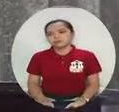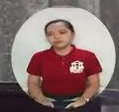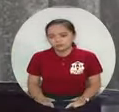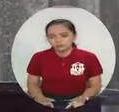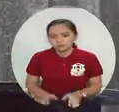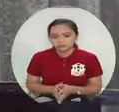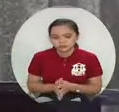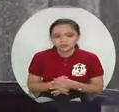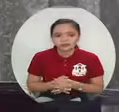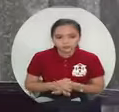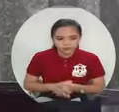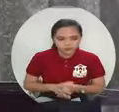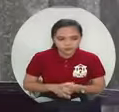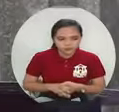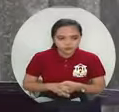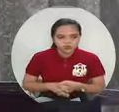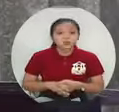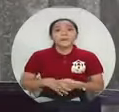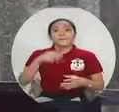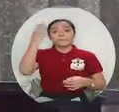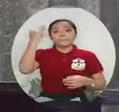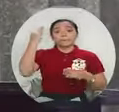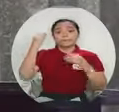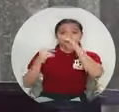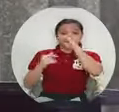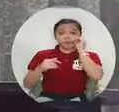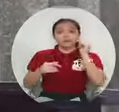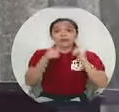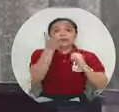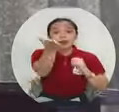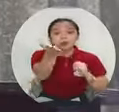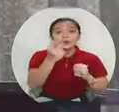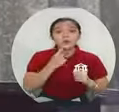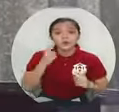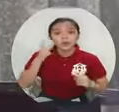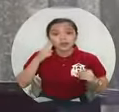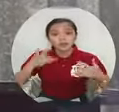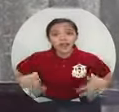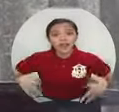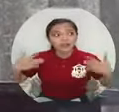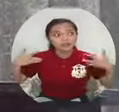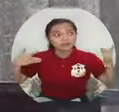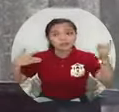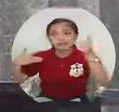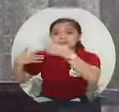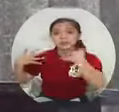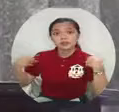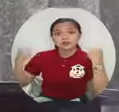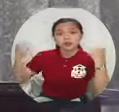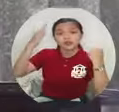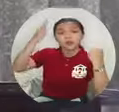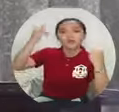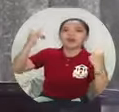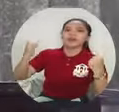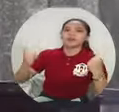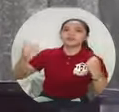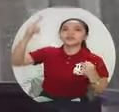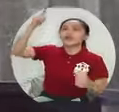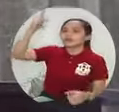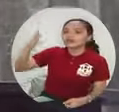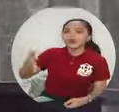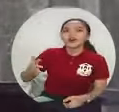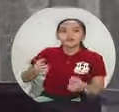a byproduct of commitment. We are here right now, and we have seen and hold on